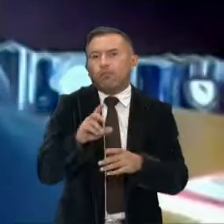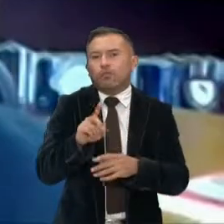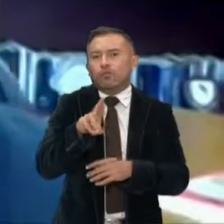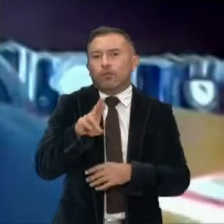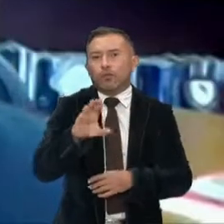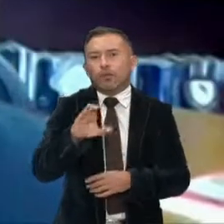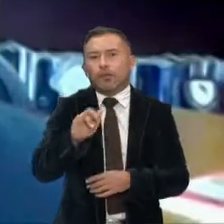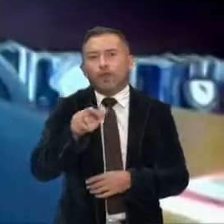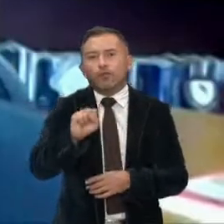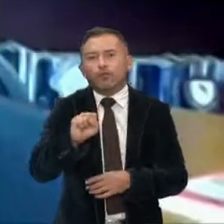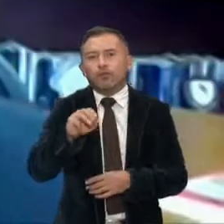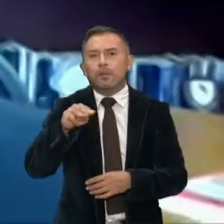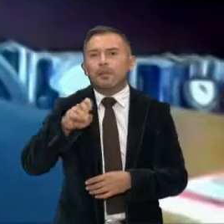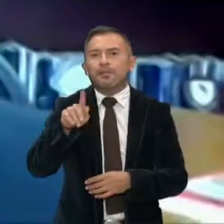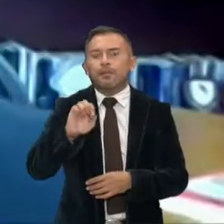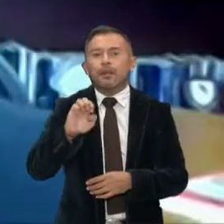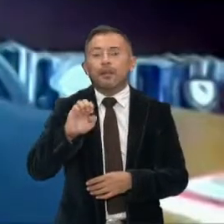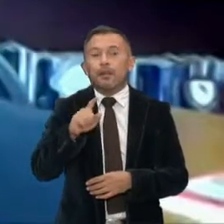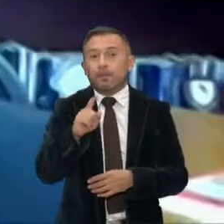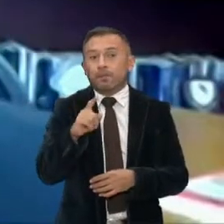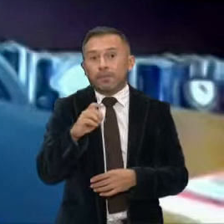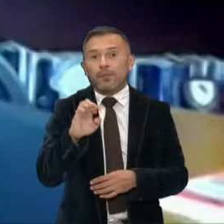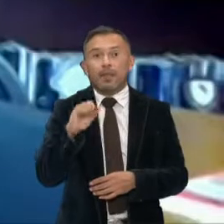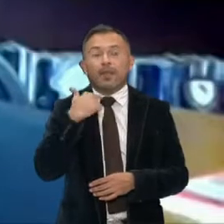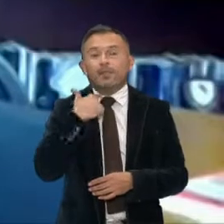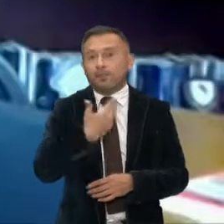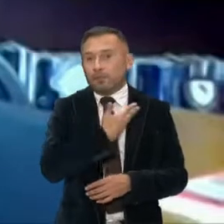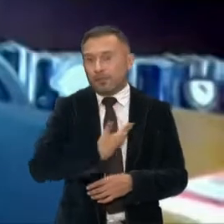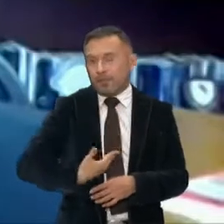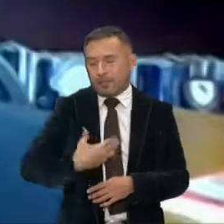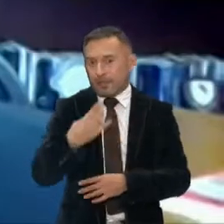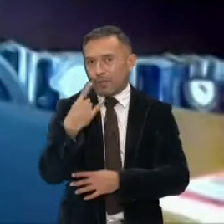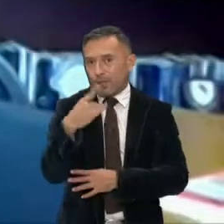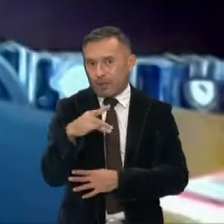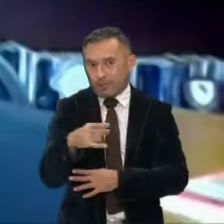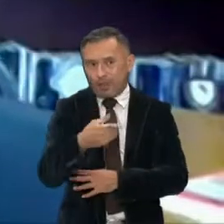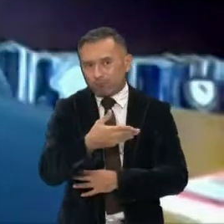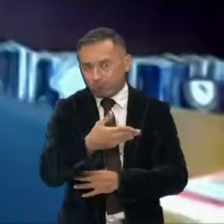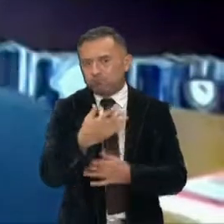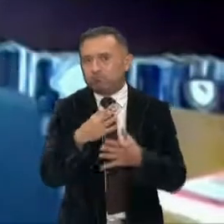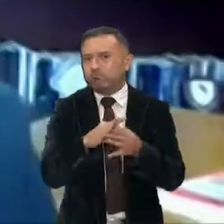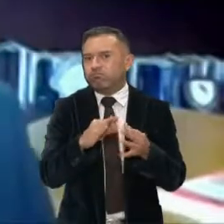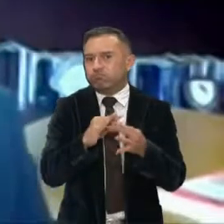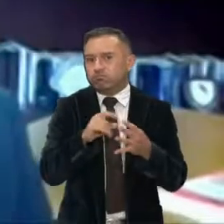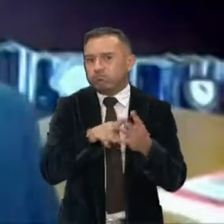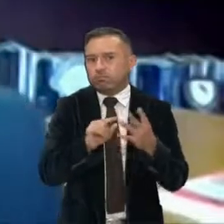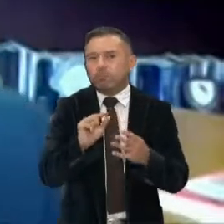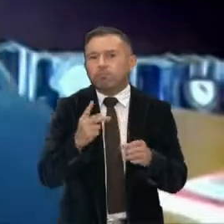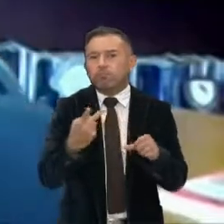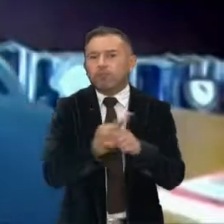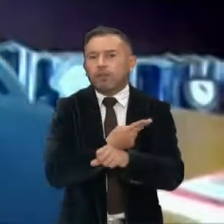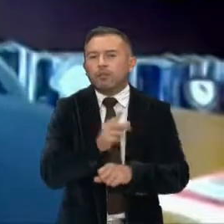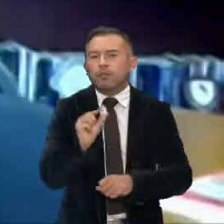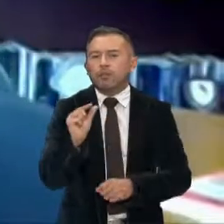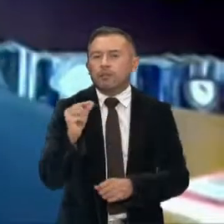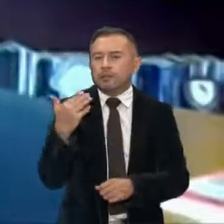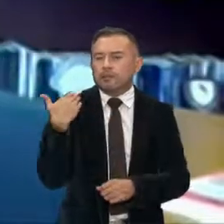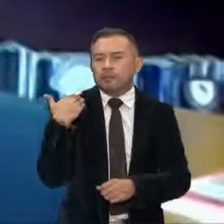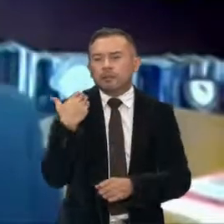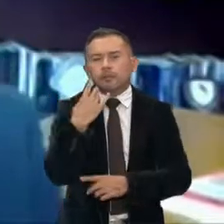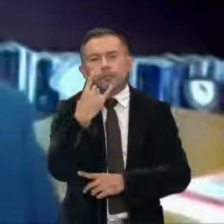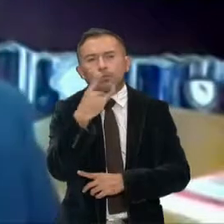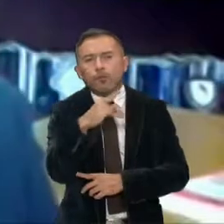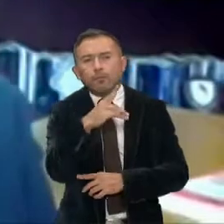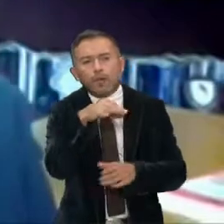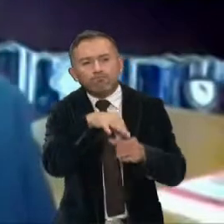Dr. Carlos Mesa, who is the former president of Bolivia, who is going to give us the insight of